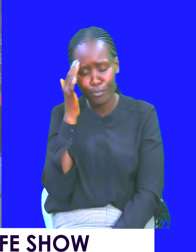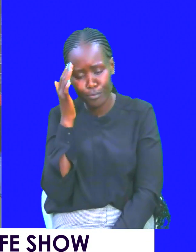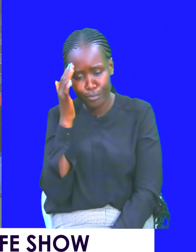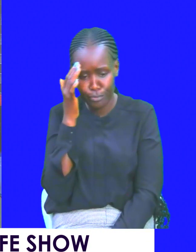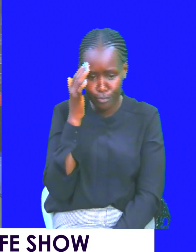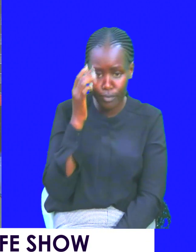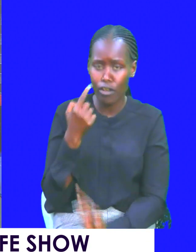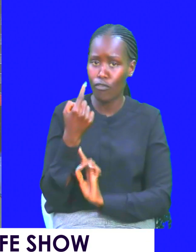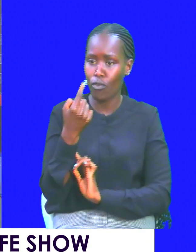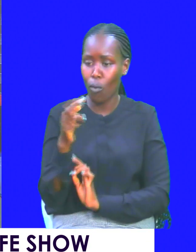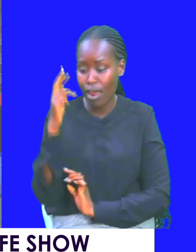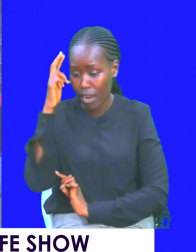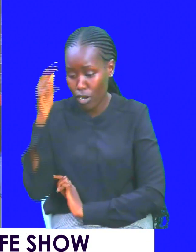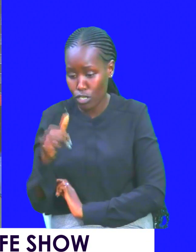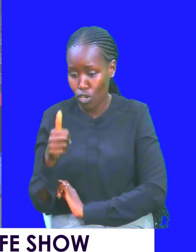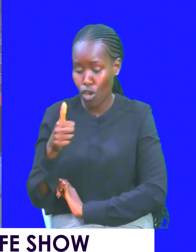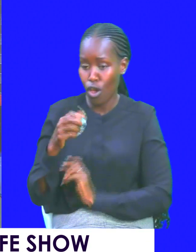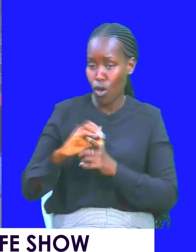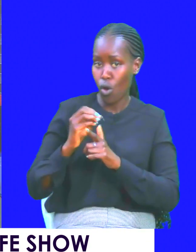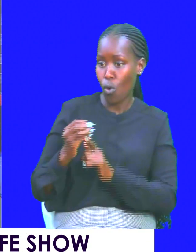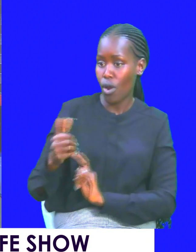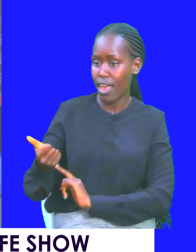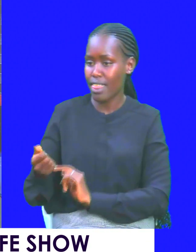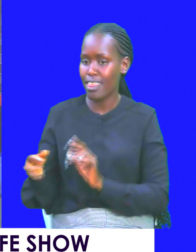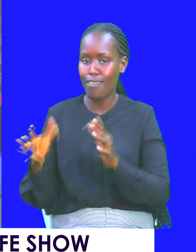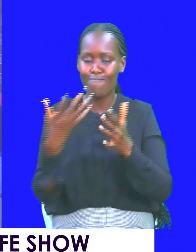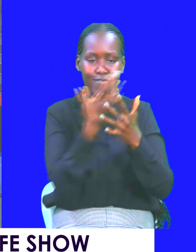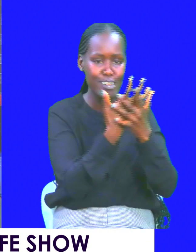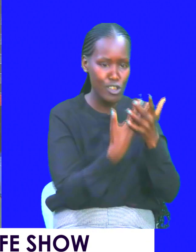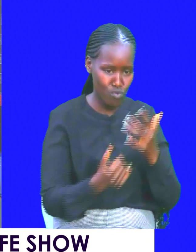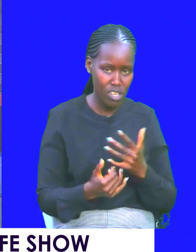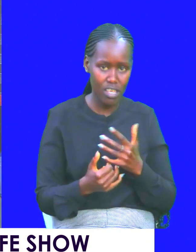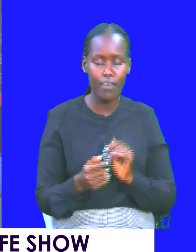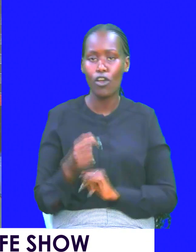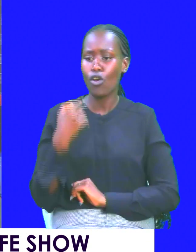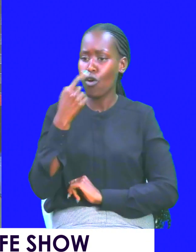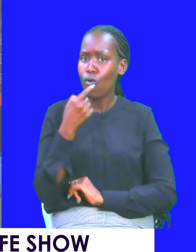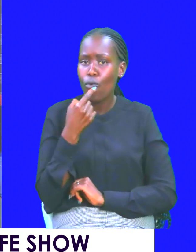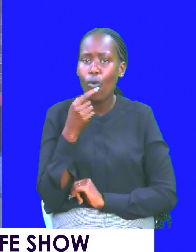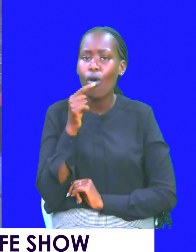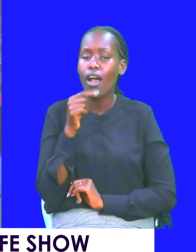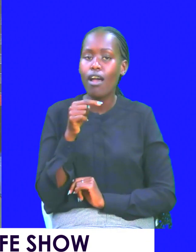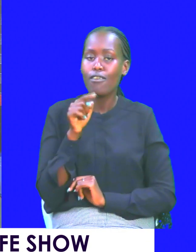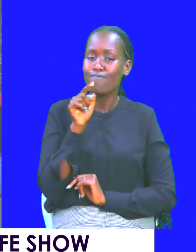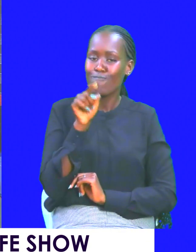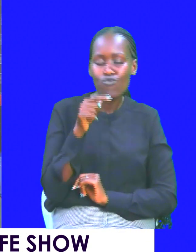for one reason or another, networking. Who are you associating with?